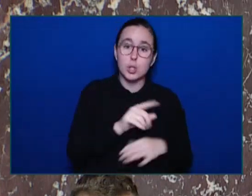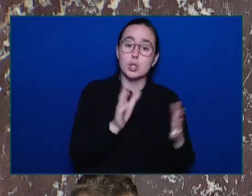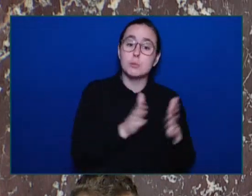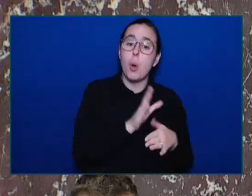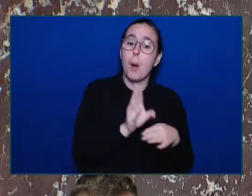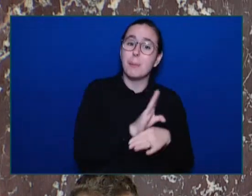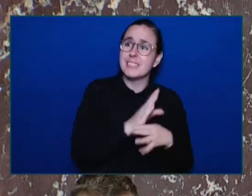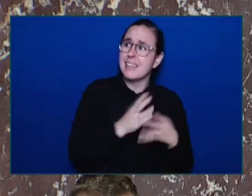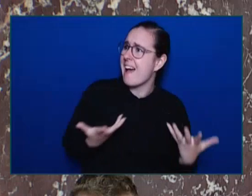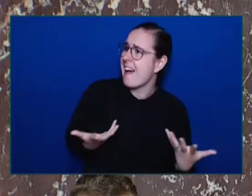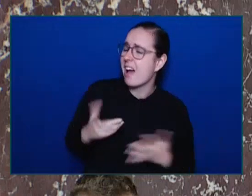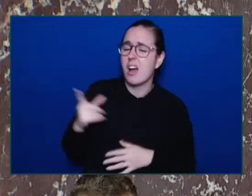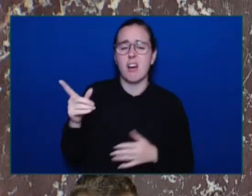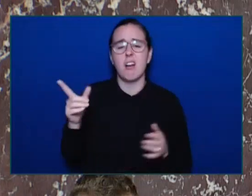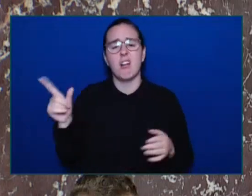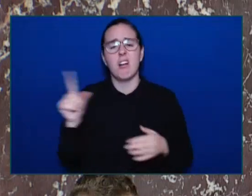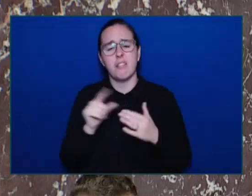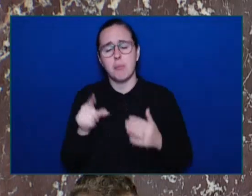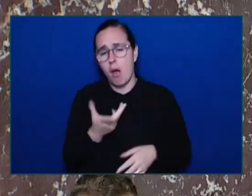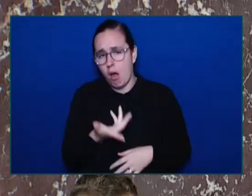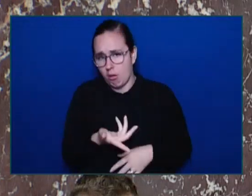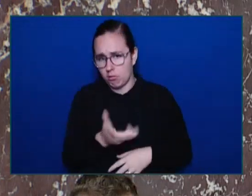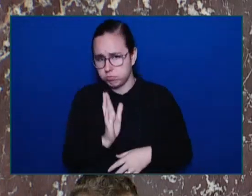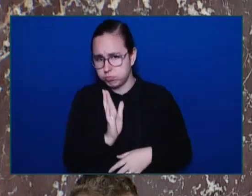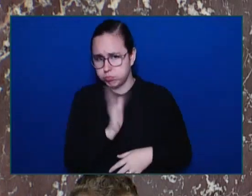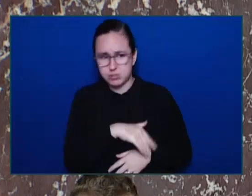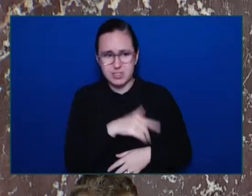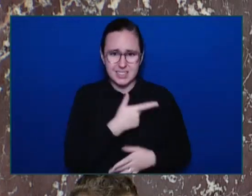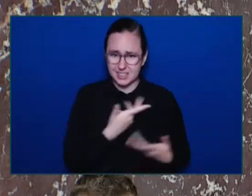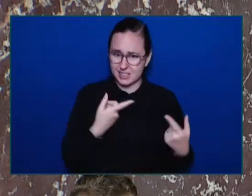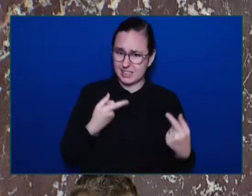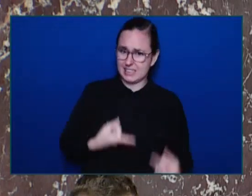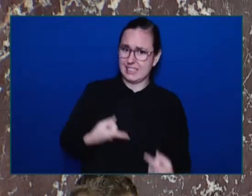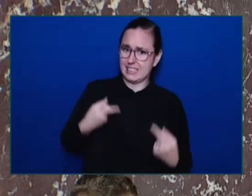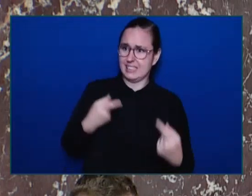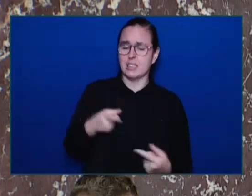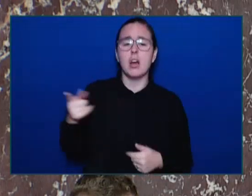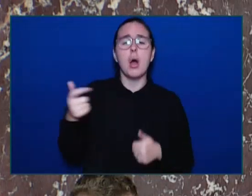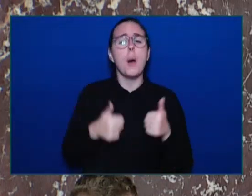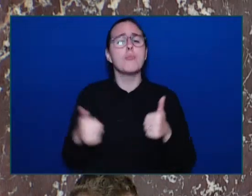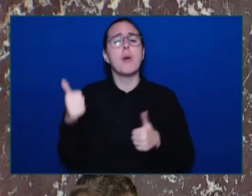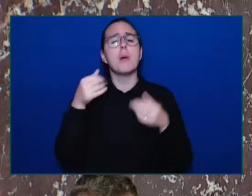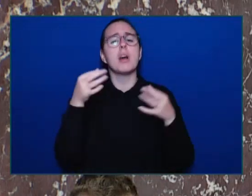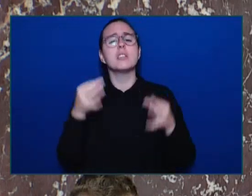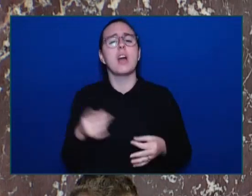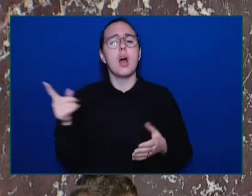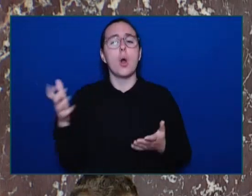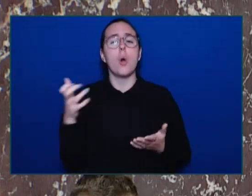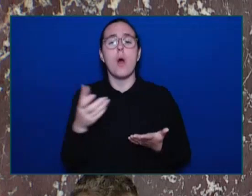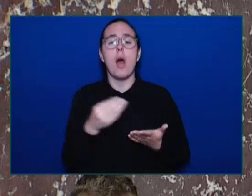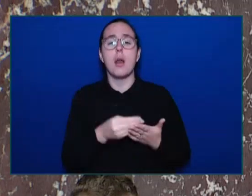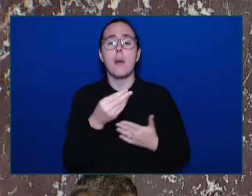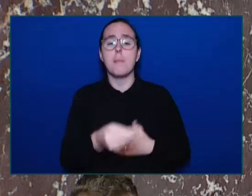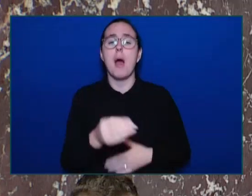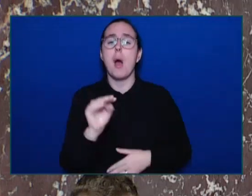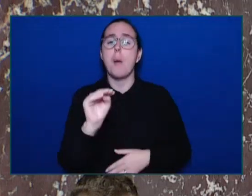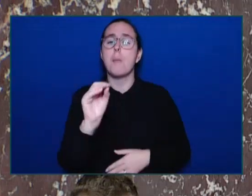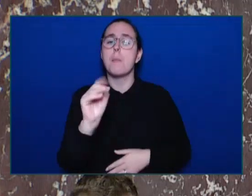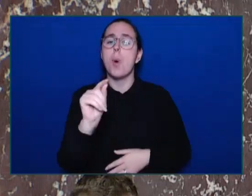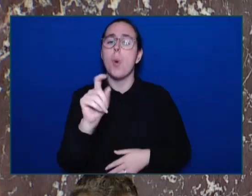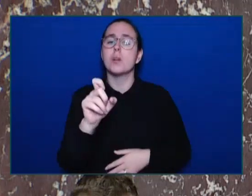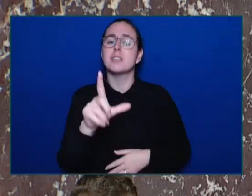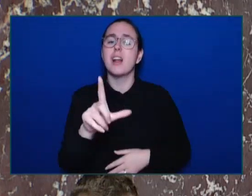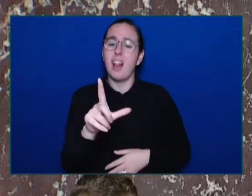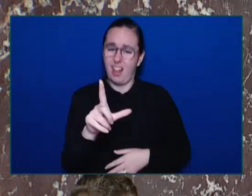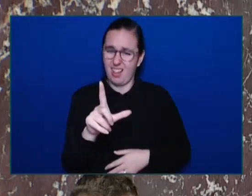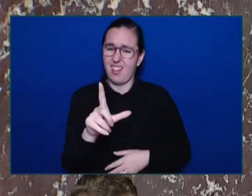purchase motels and warehouse individuals with severe mental health and addictions issues without providing any proper supports has